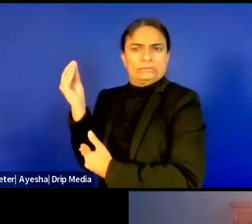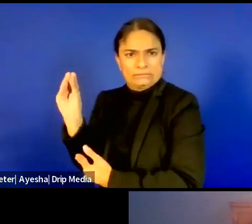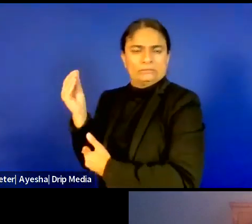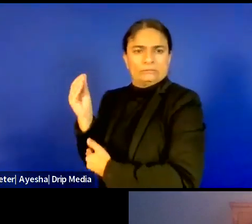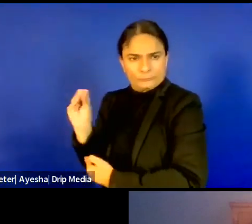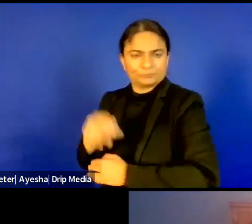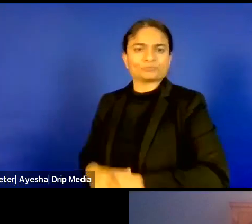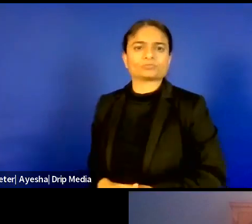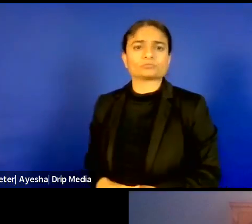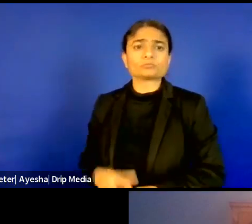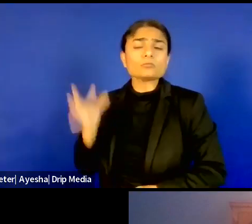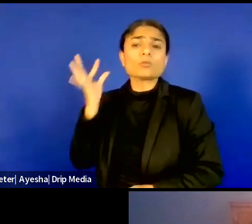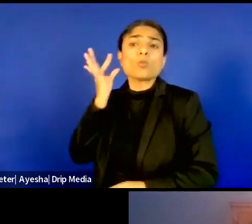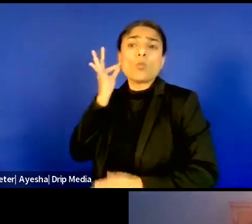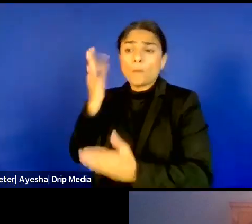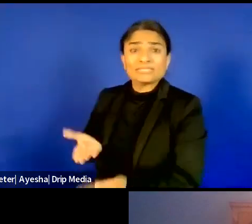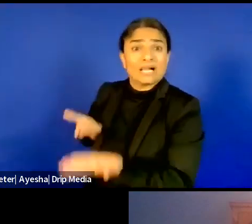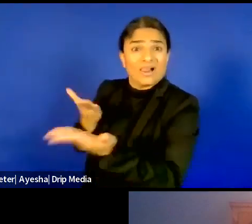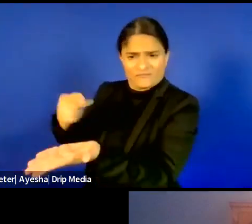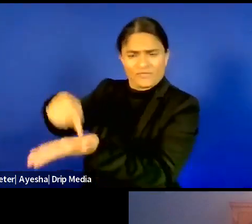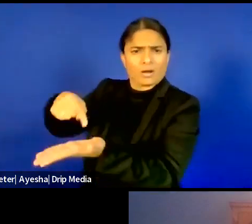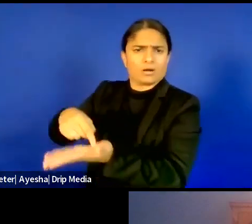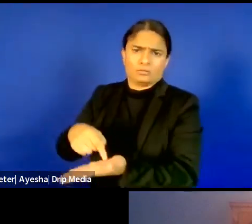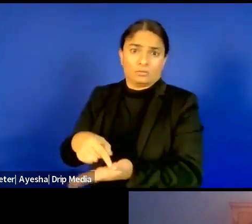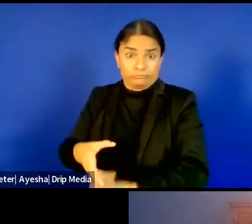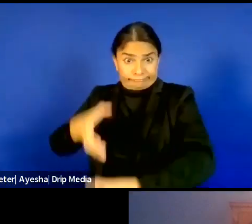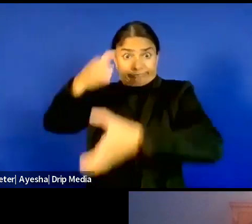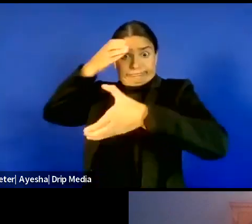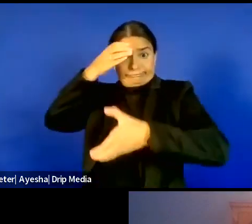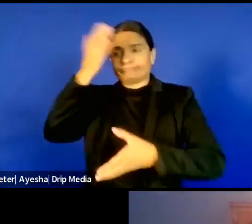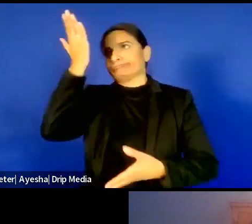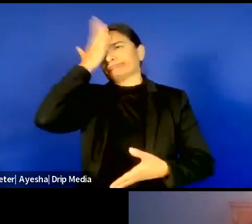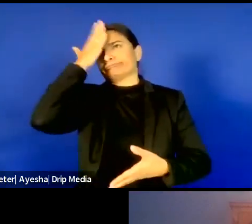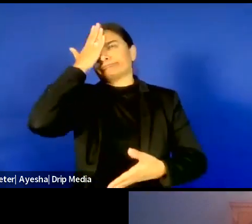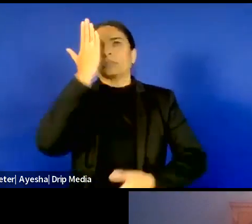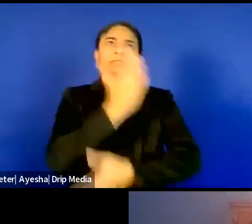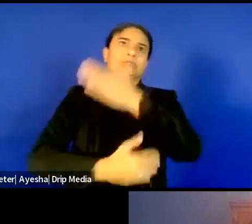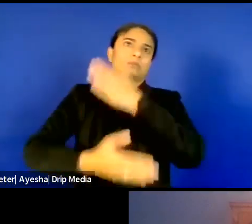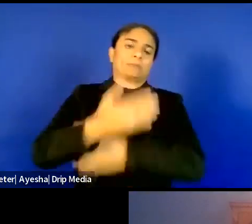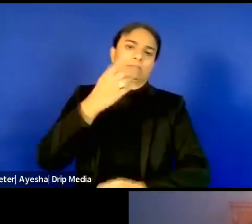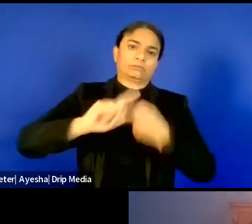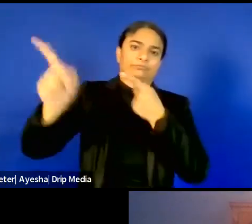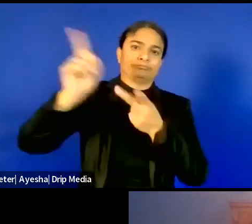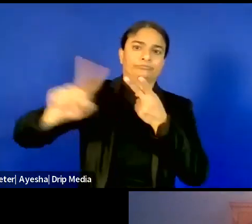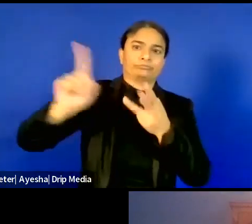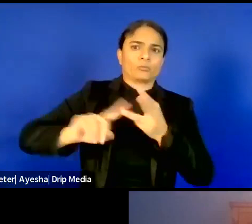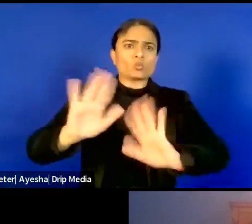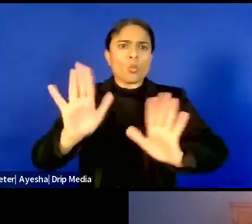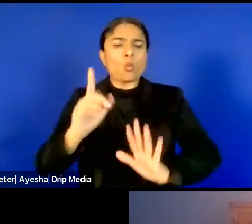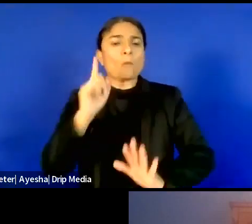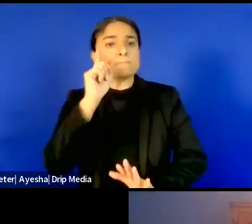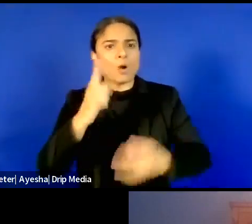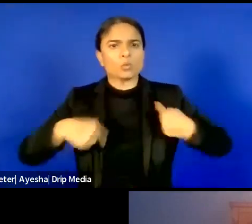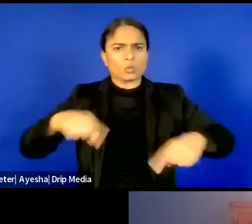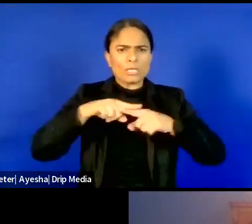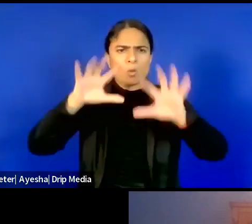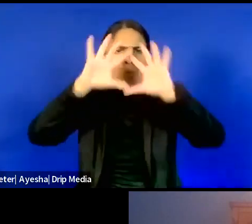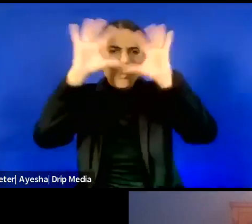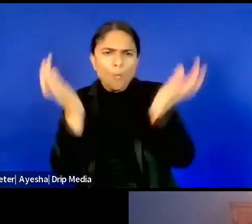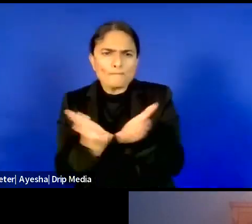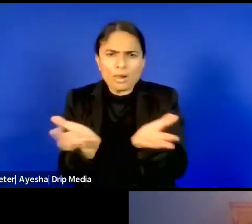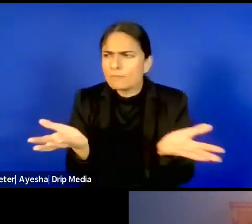this area, but we are a global convener. So we are trying to learn more